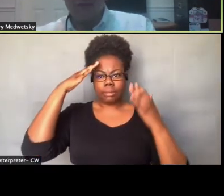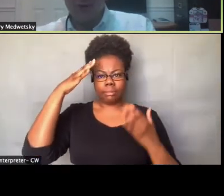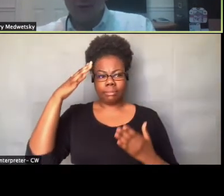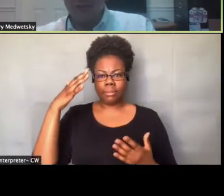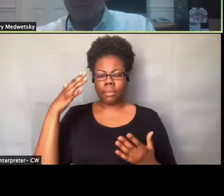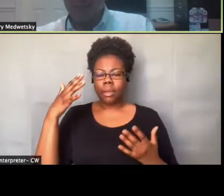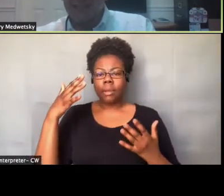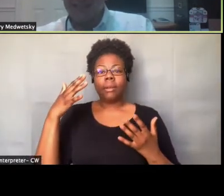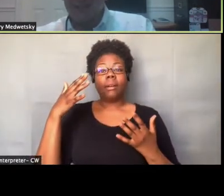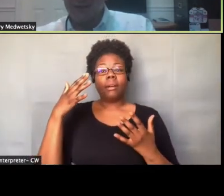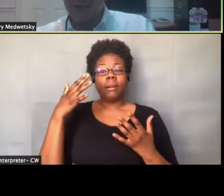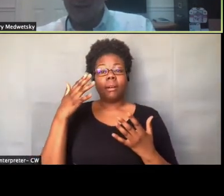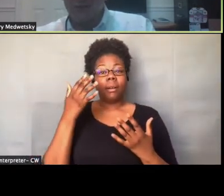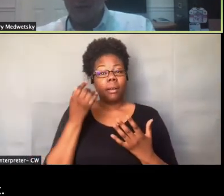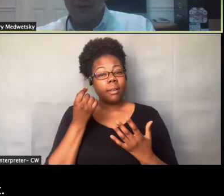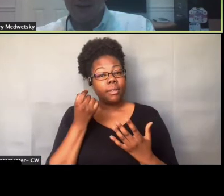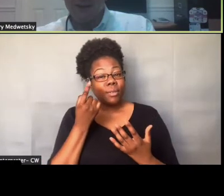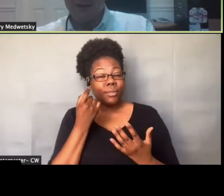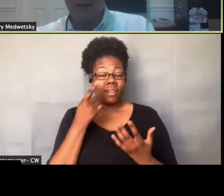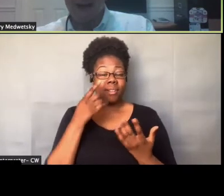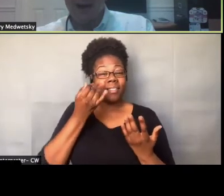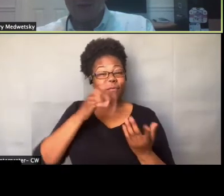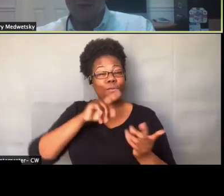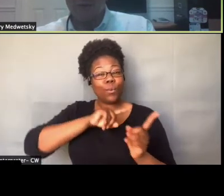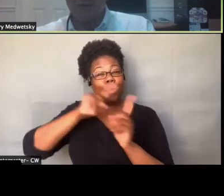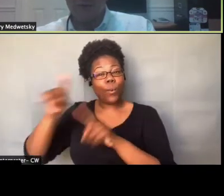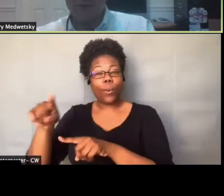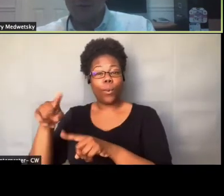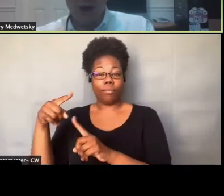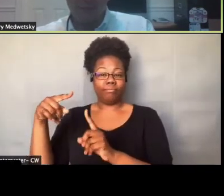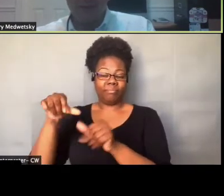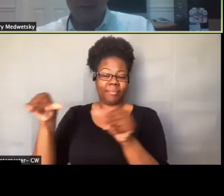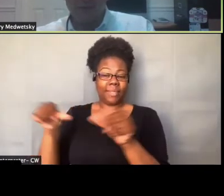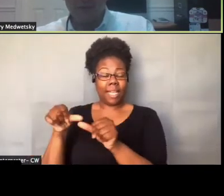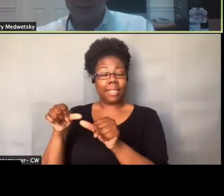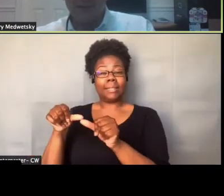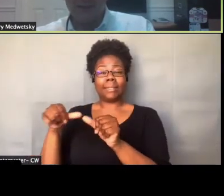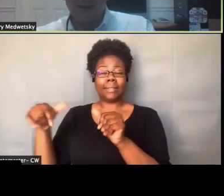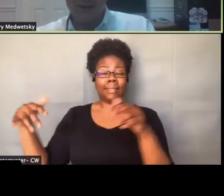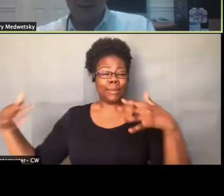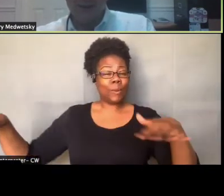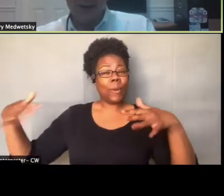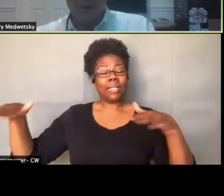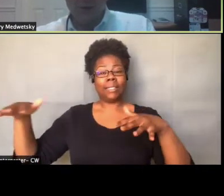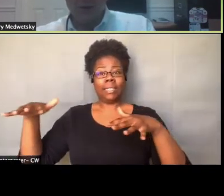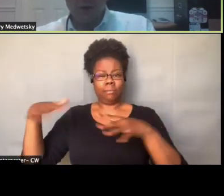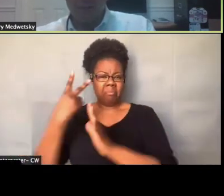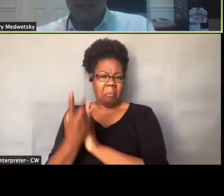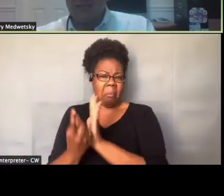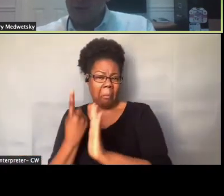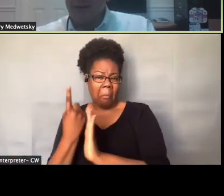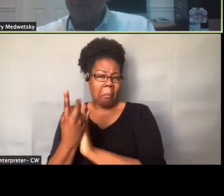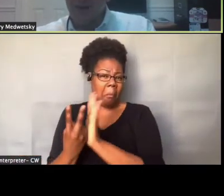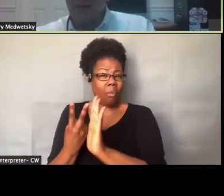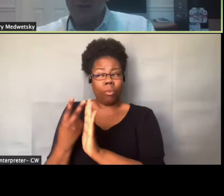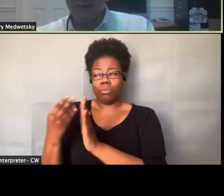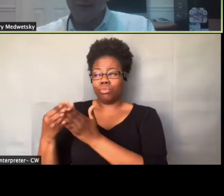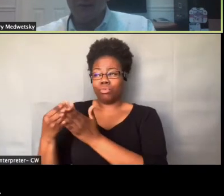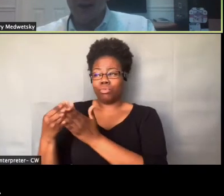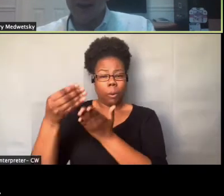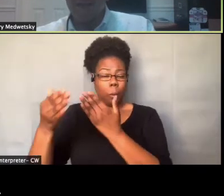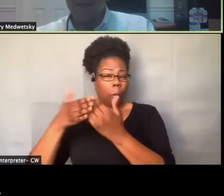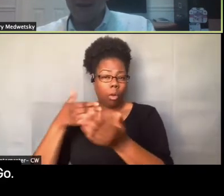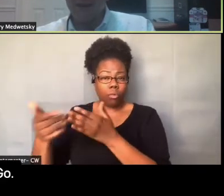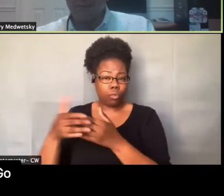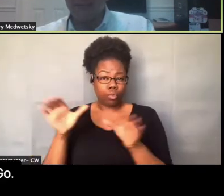go out in a very noisy place and you're out there for an hour or two shopping or whatever, and you're going to a quiet place, you might find